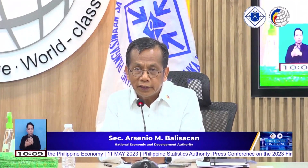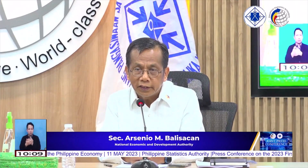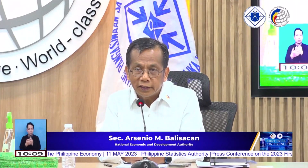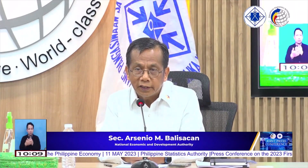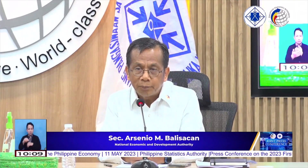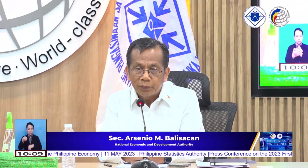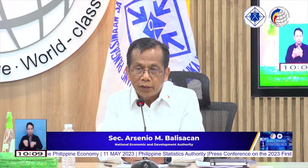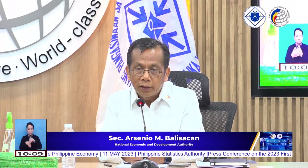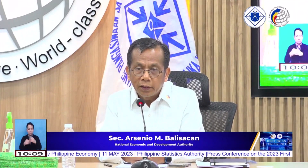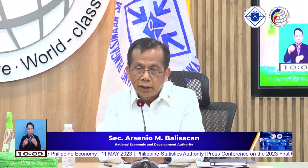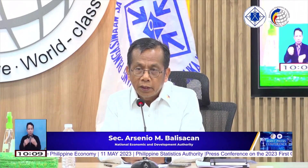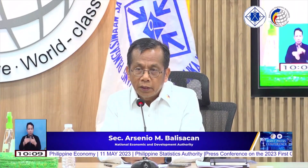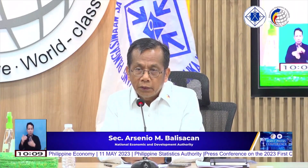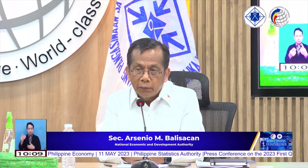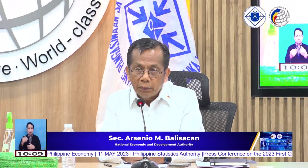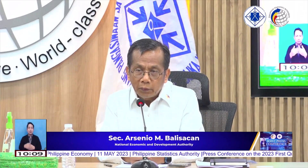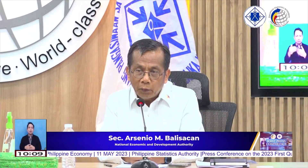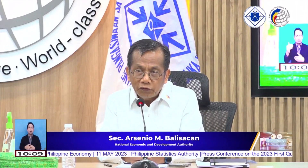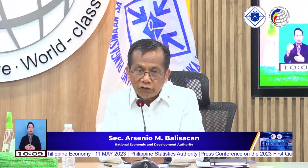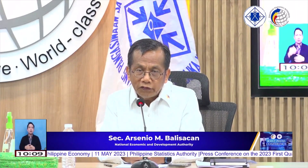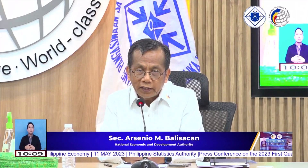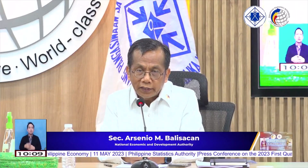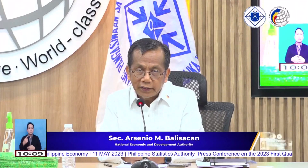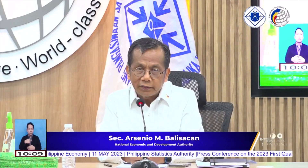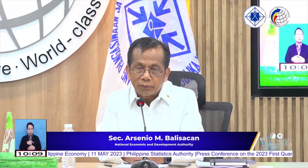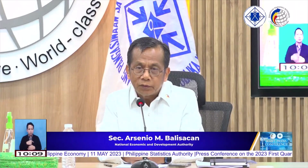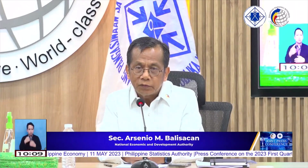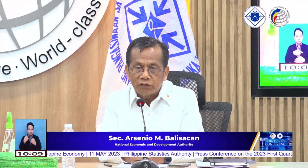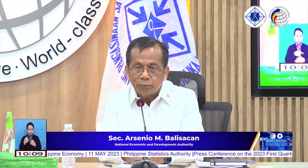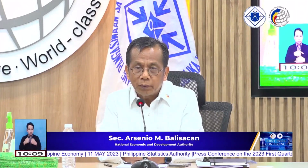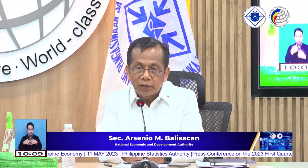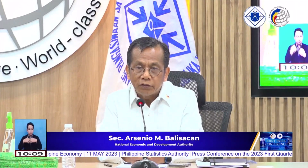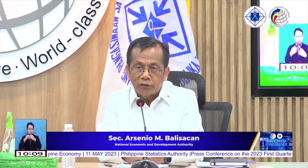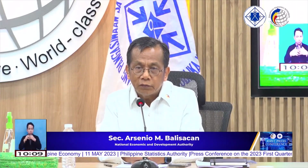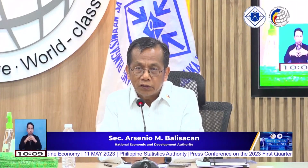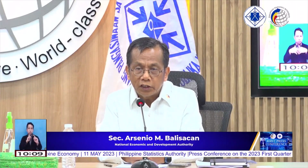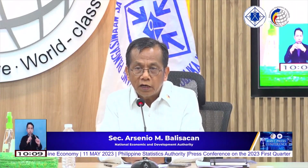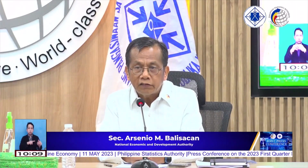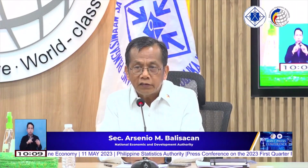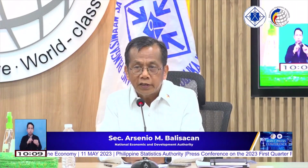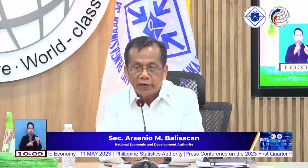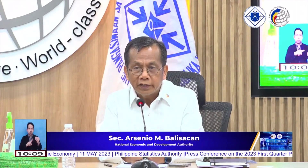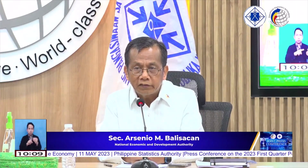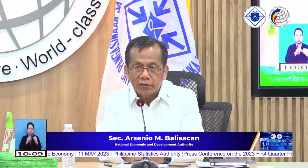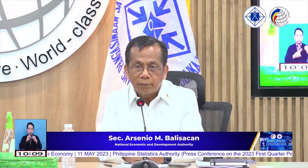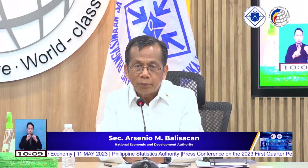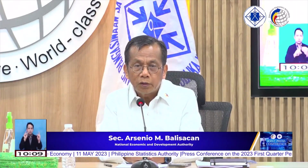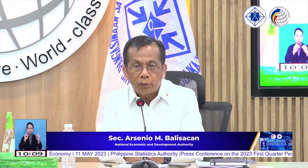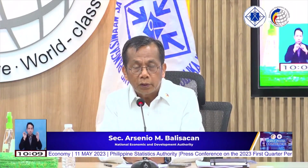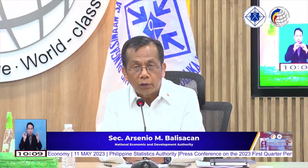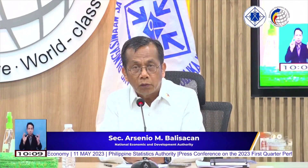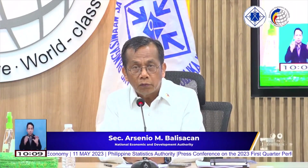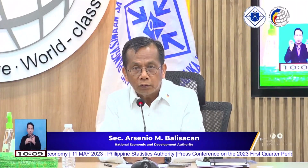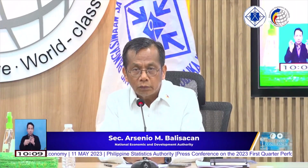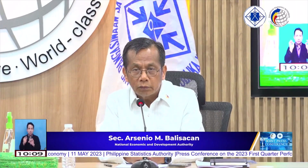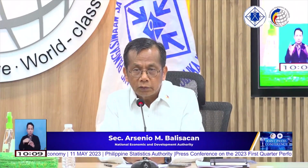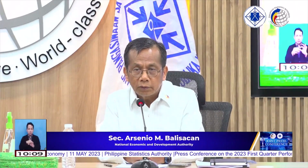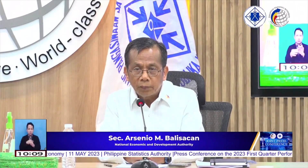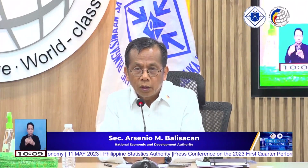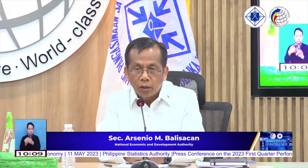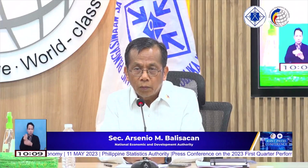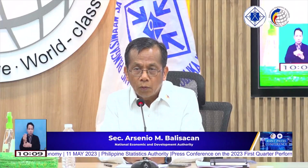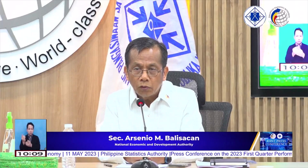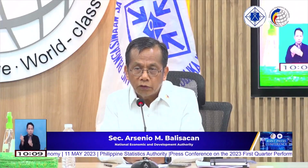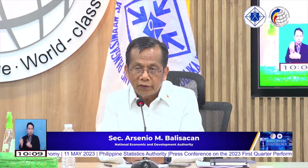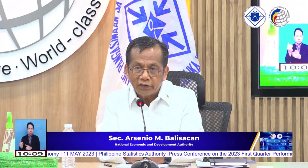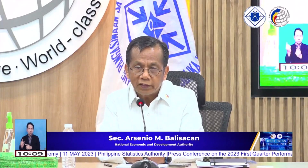agenda, we also stand ready to respond to the shocks and risks to our growth outlook,